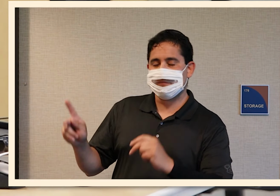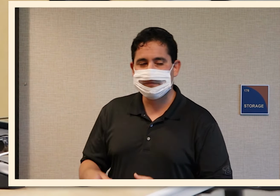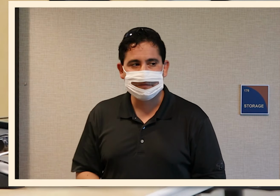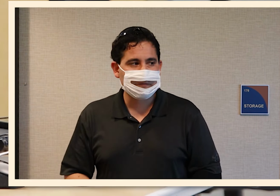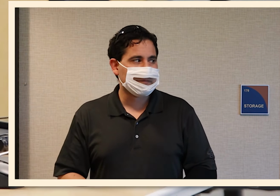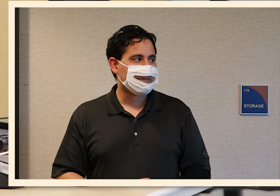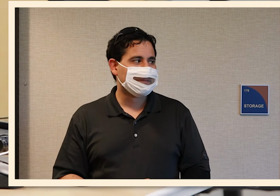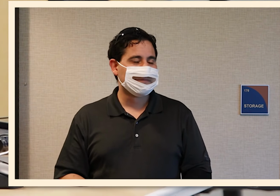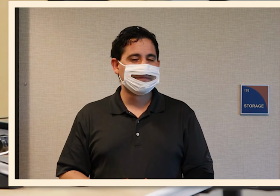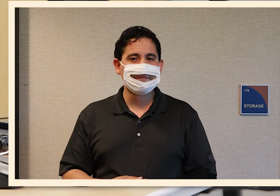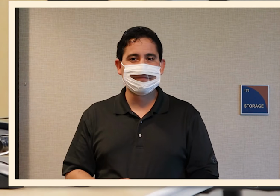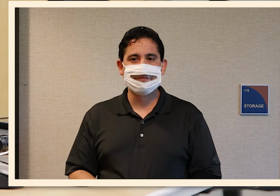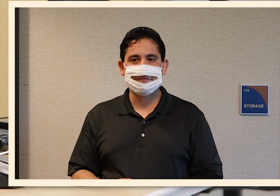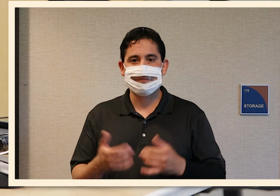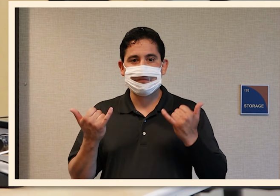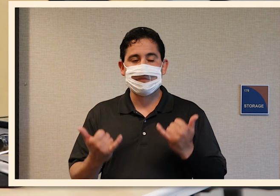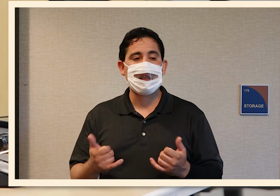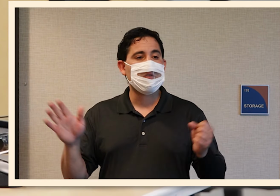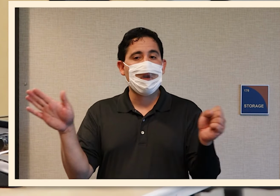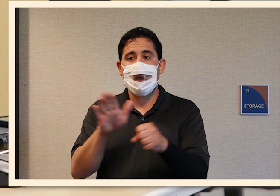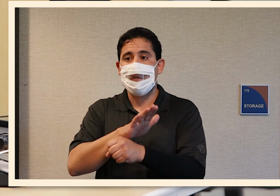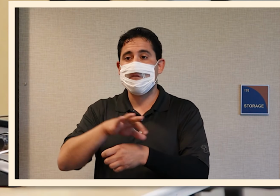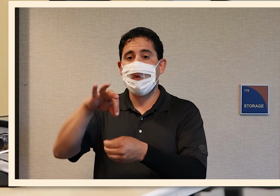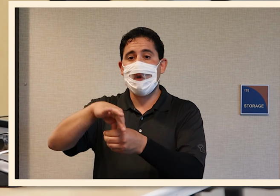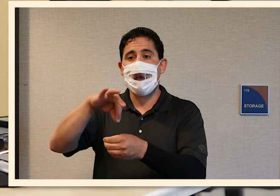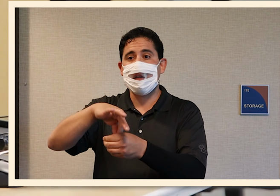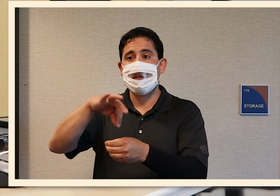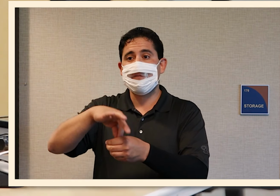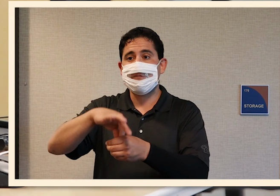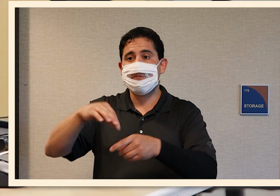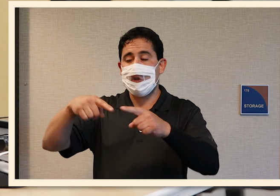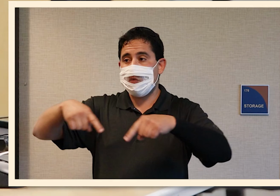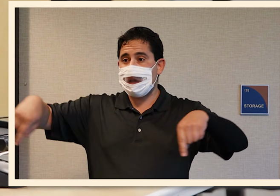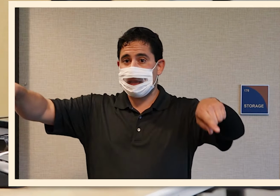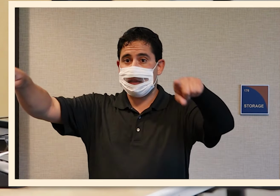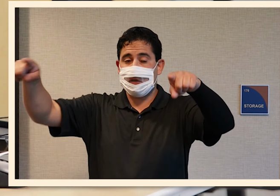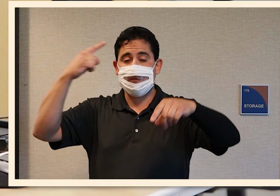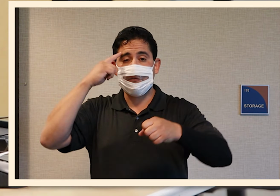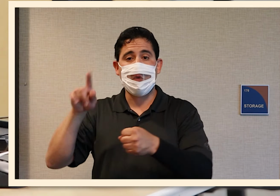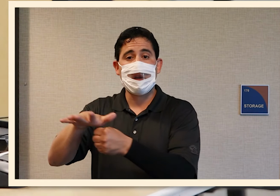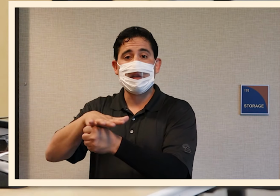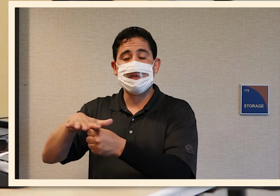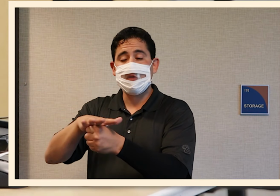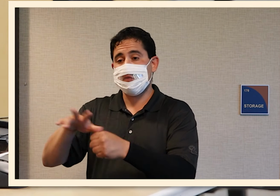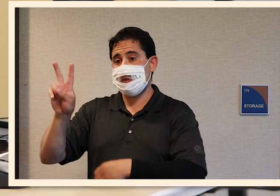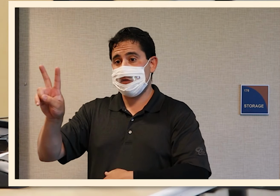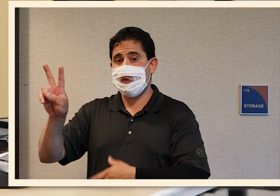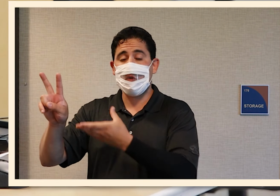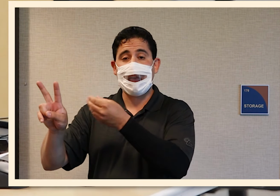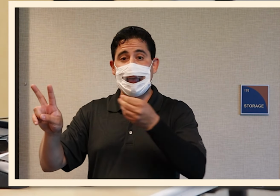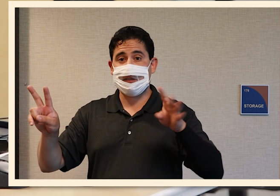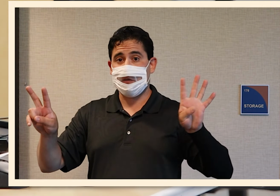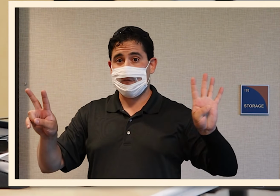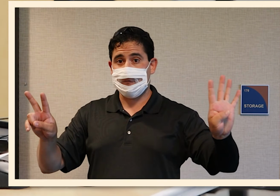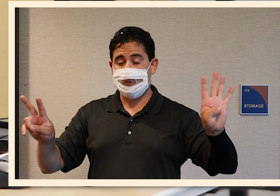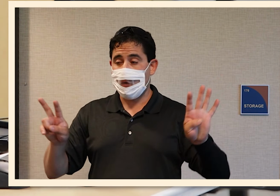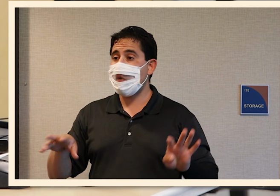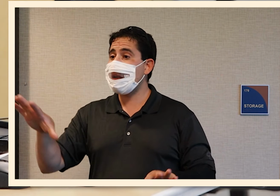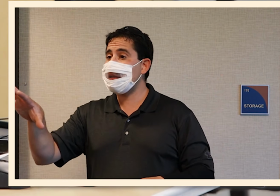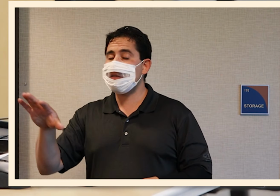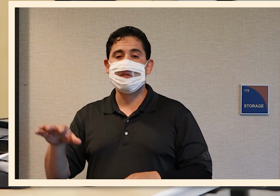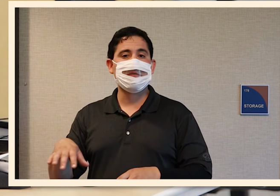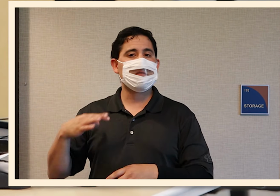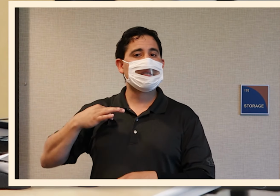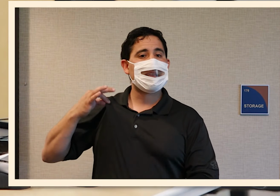Okay, then we just need a full vote of the board on zones 2 and 4 being the ones designated for election